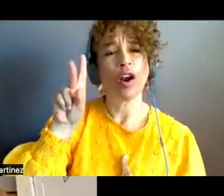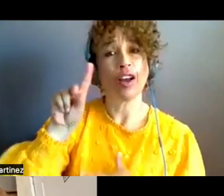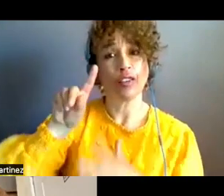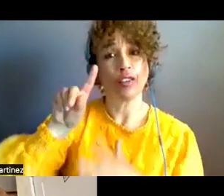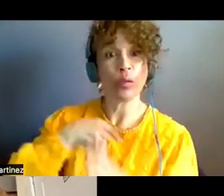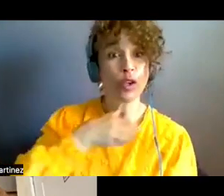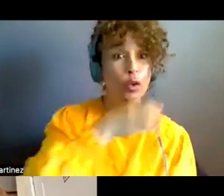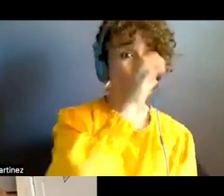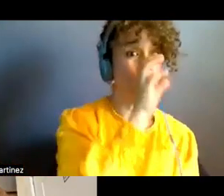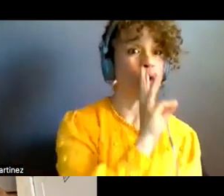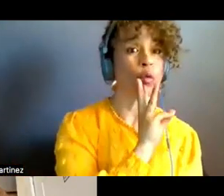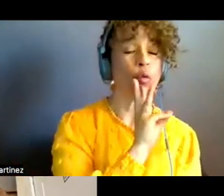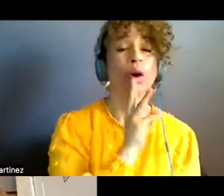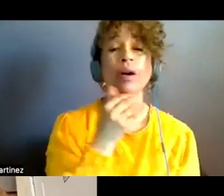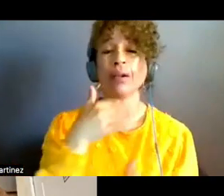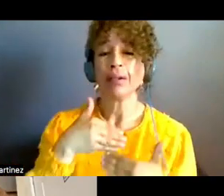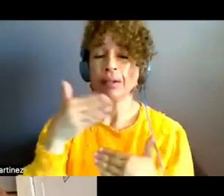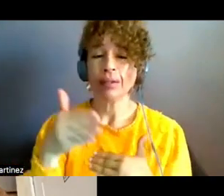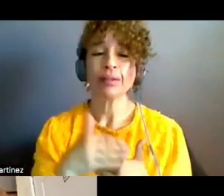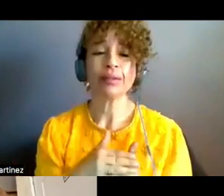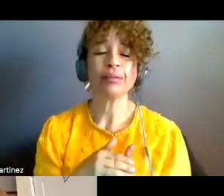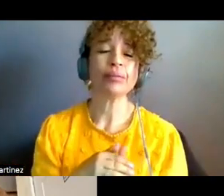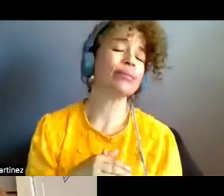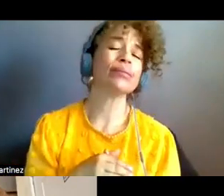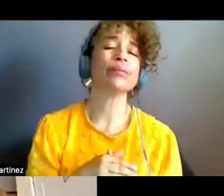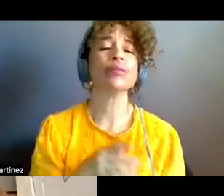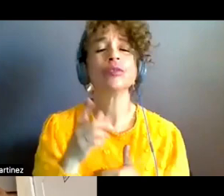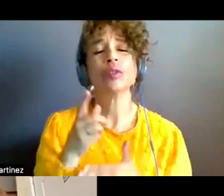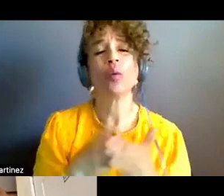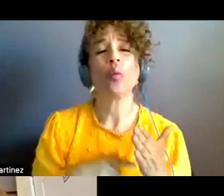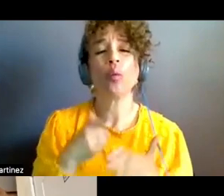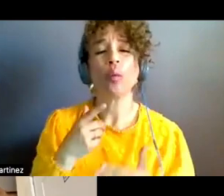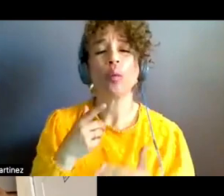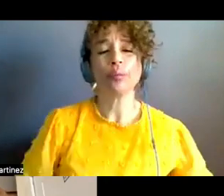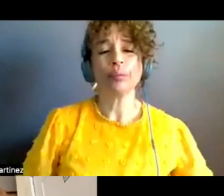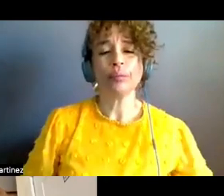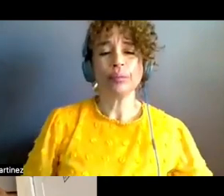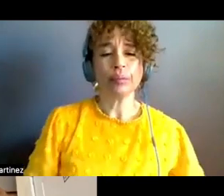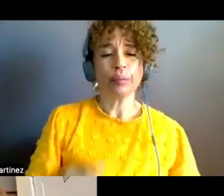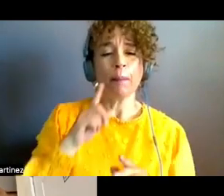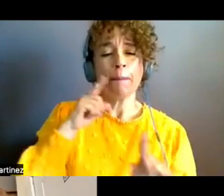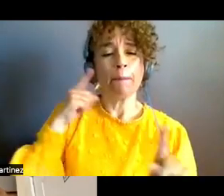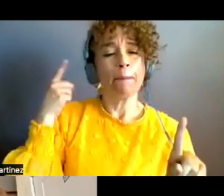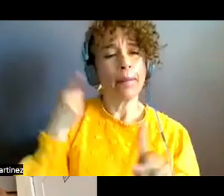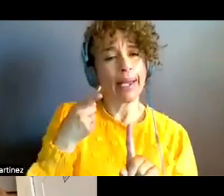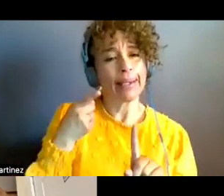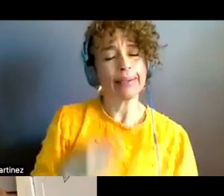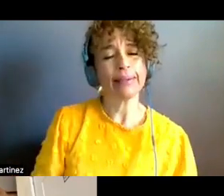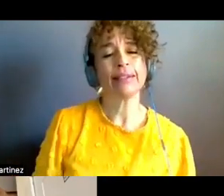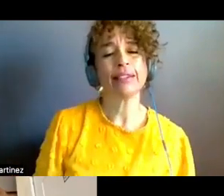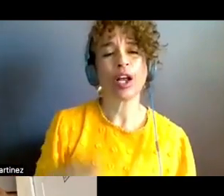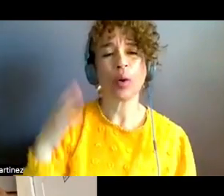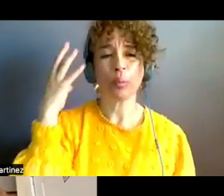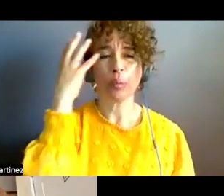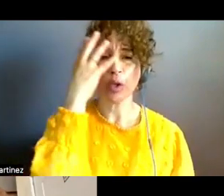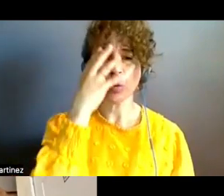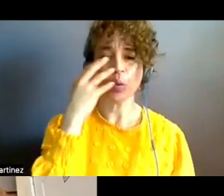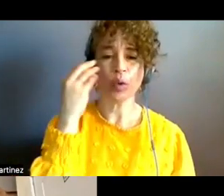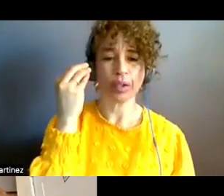drink the water. Sure. So, you know, one of the main beauties